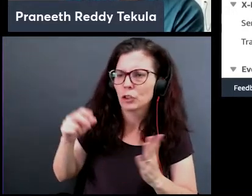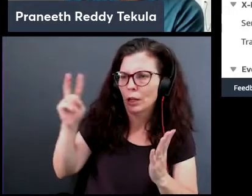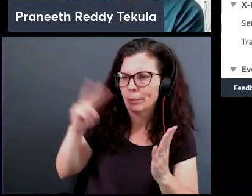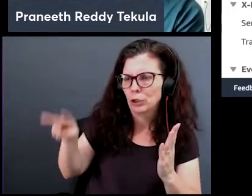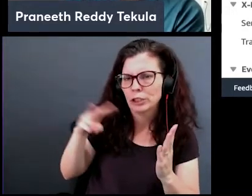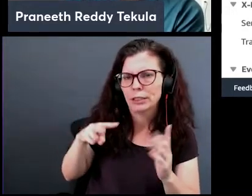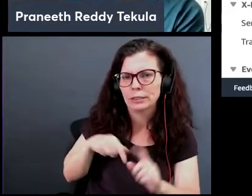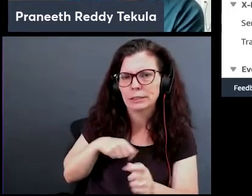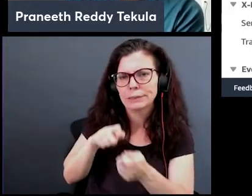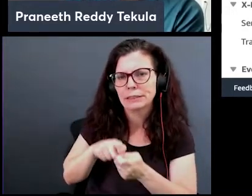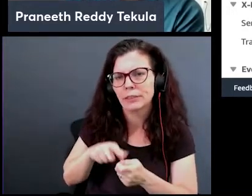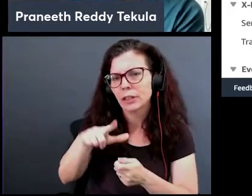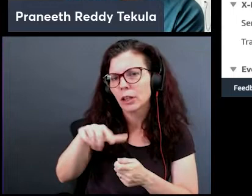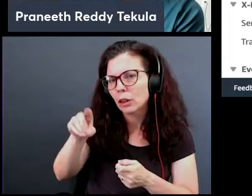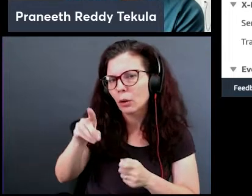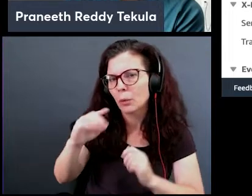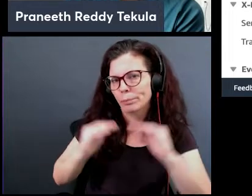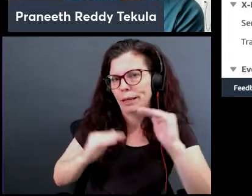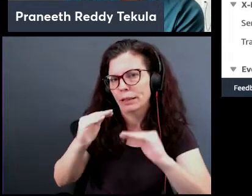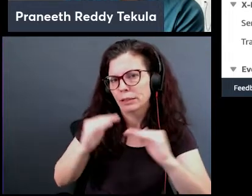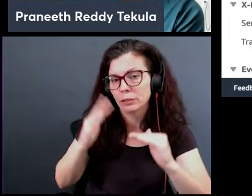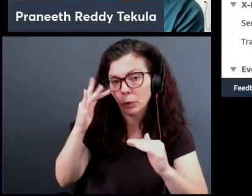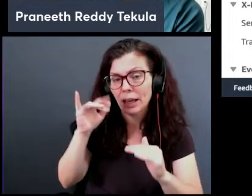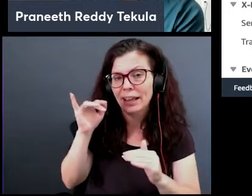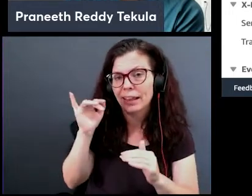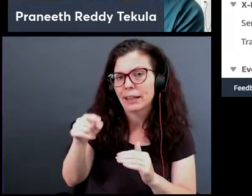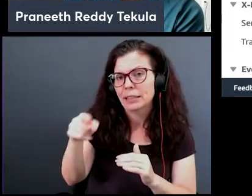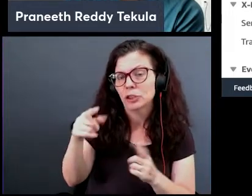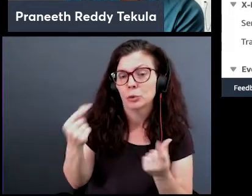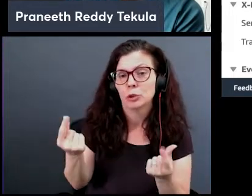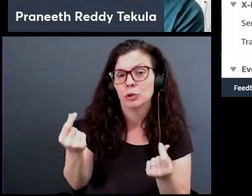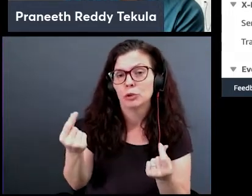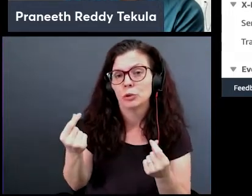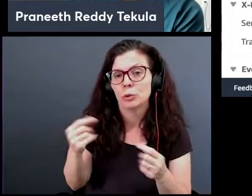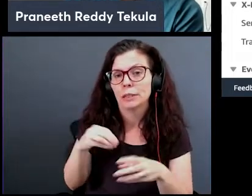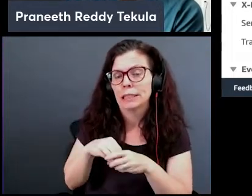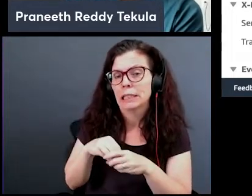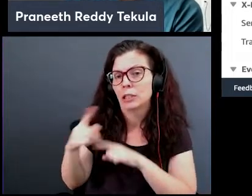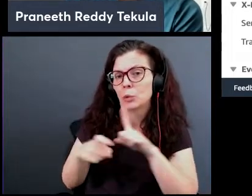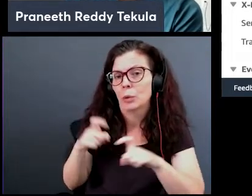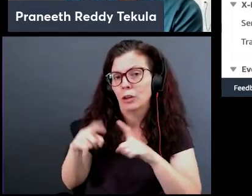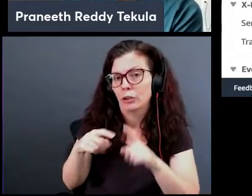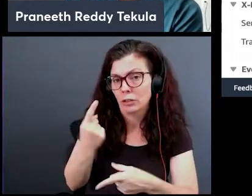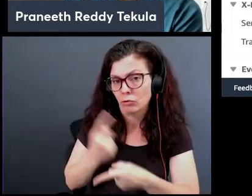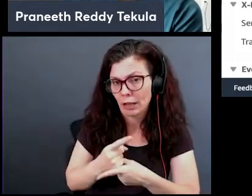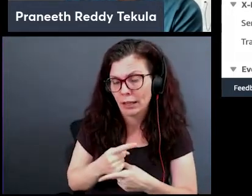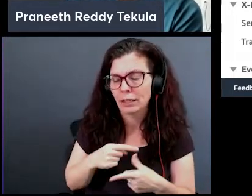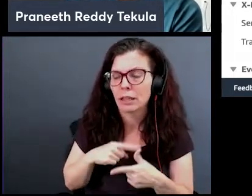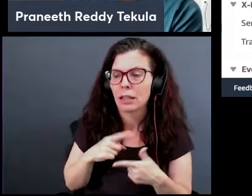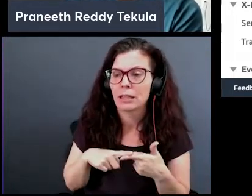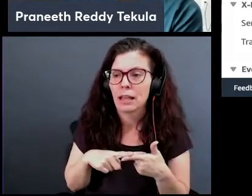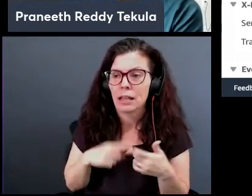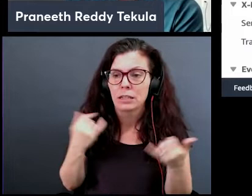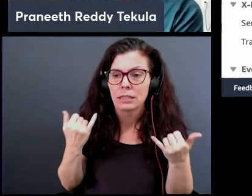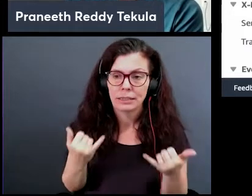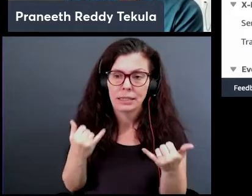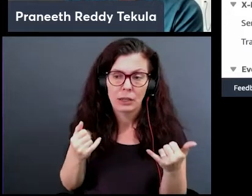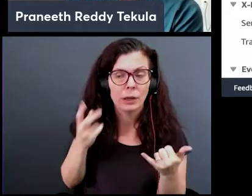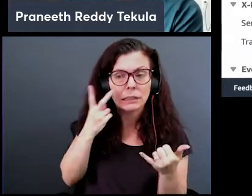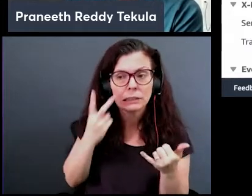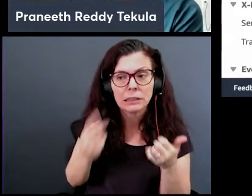load balancers because that's what you did in the query, right? And now I can see which